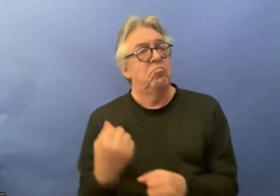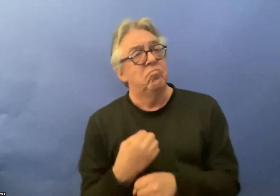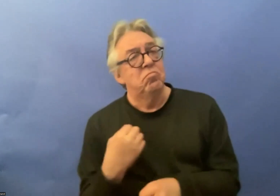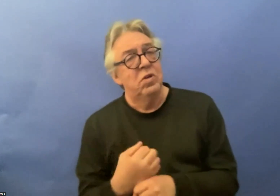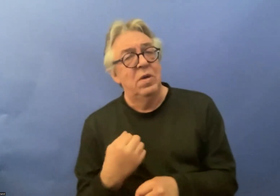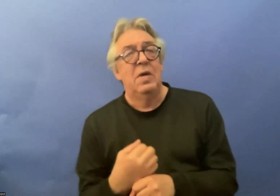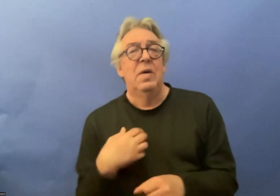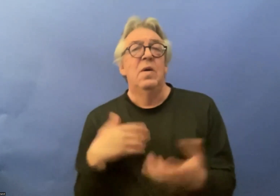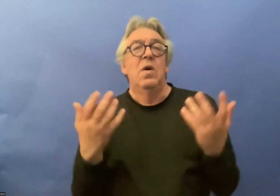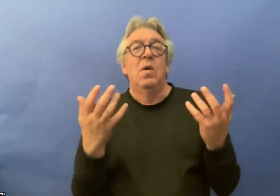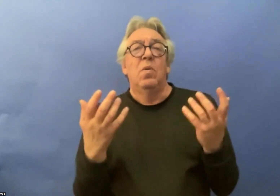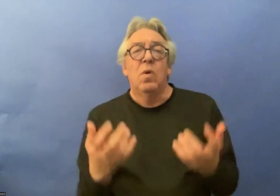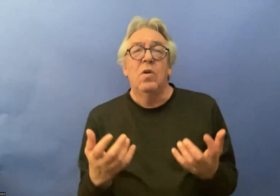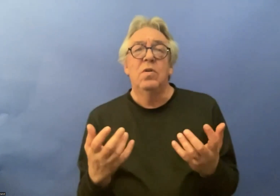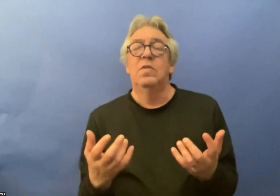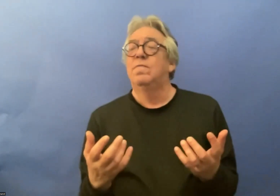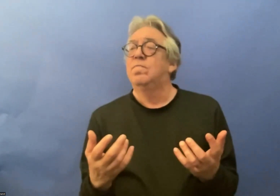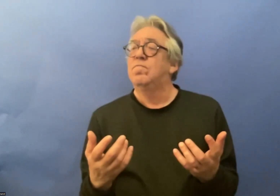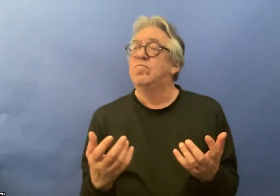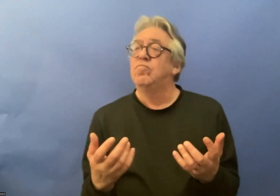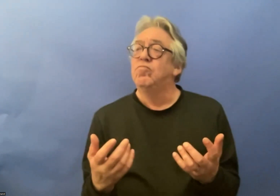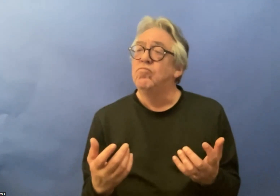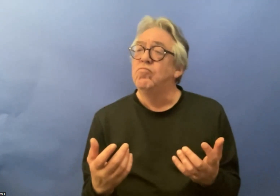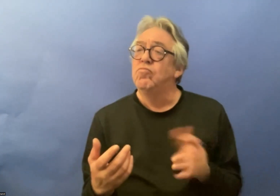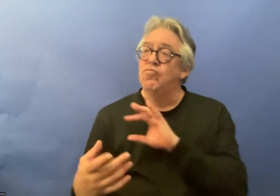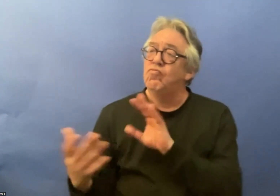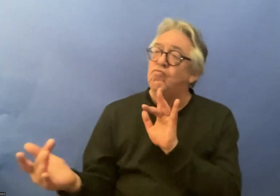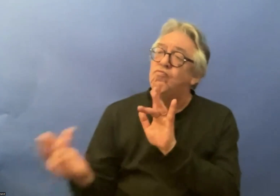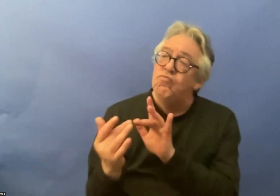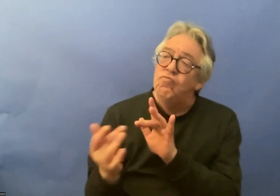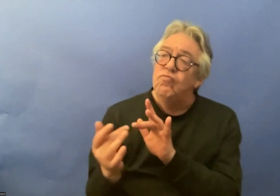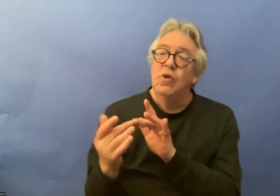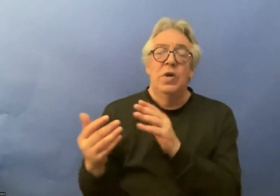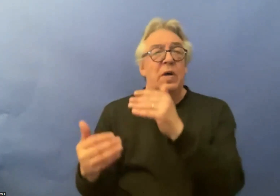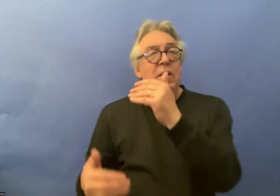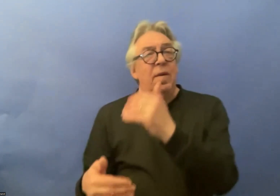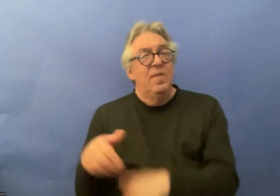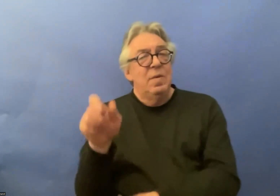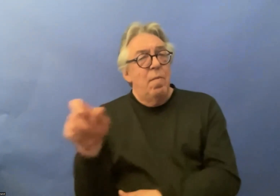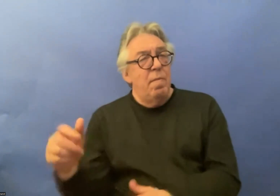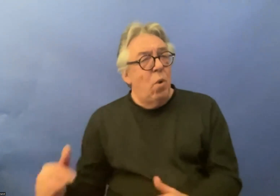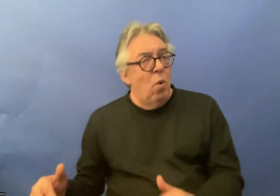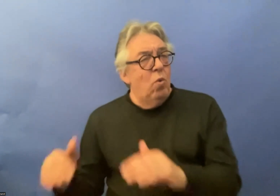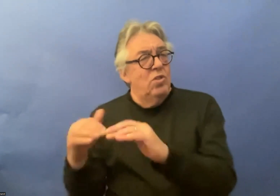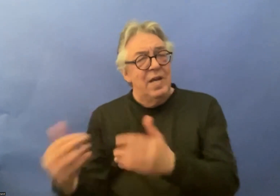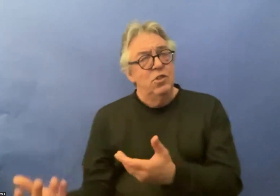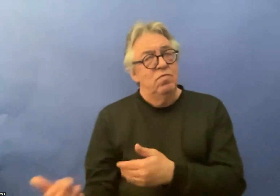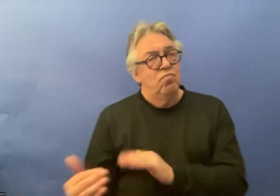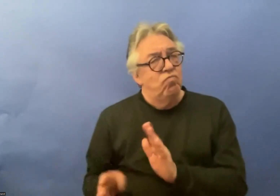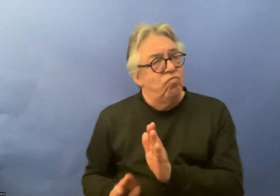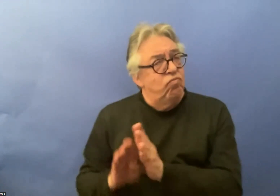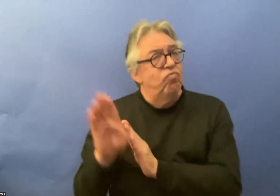we engage with OPDs, but also how to improve inclusion